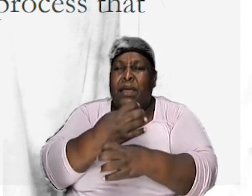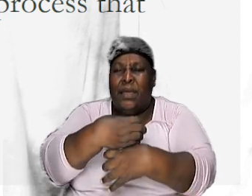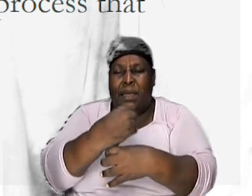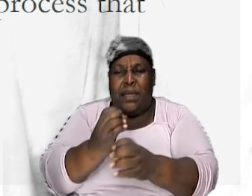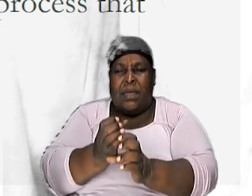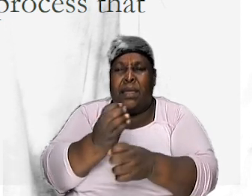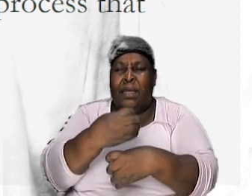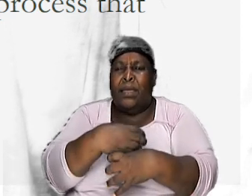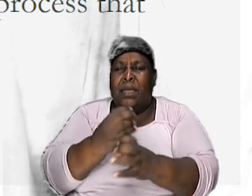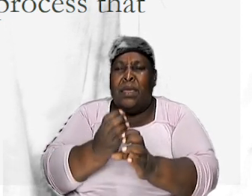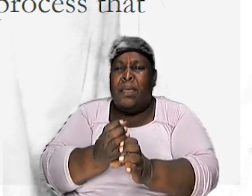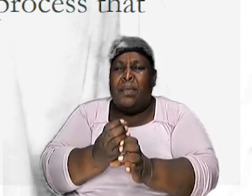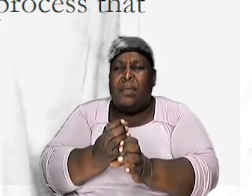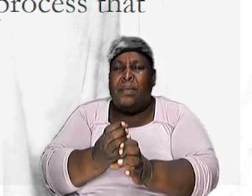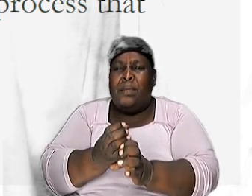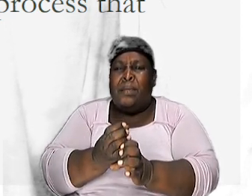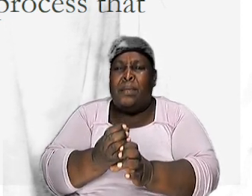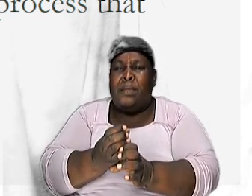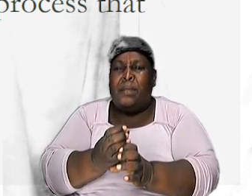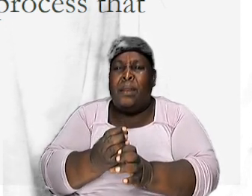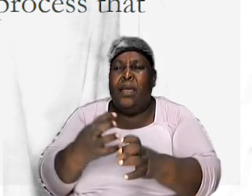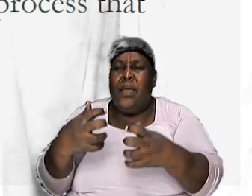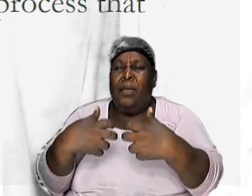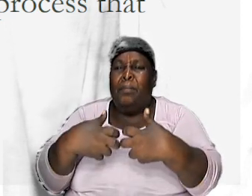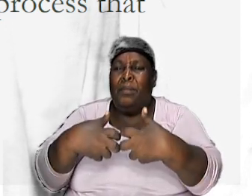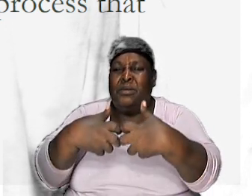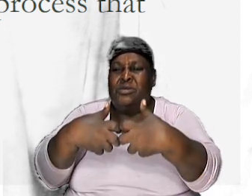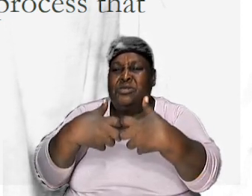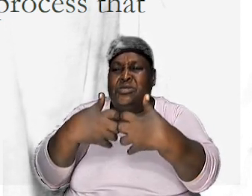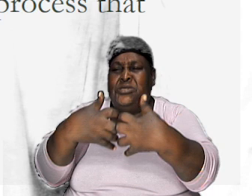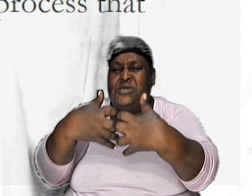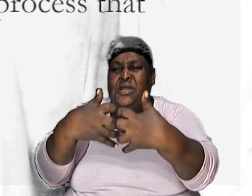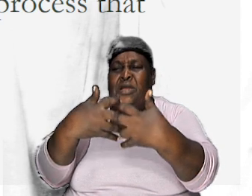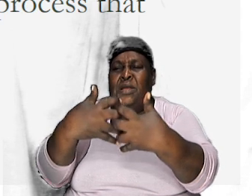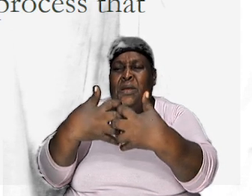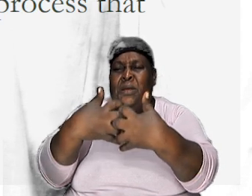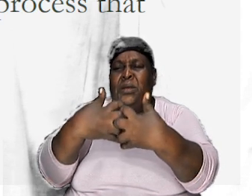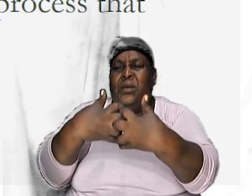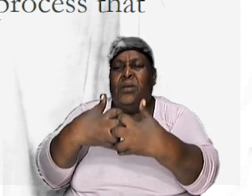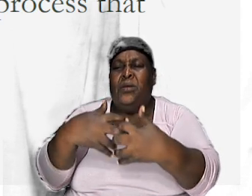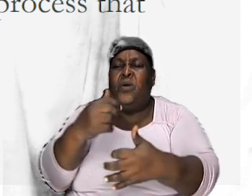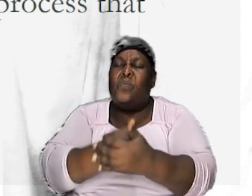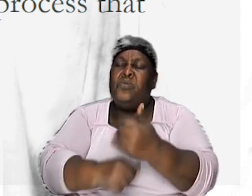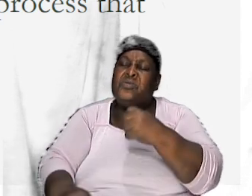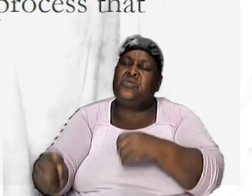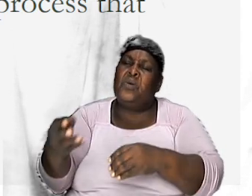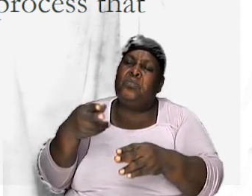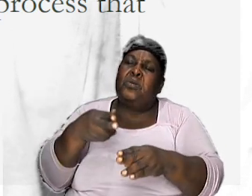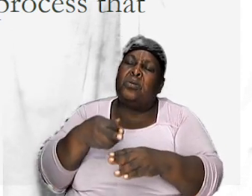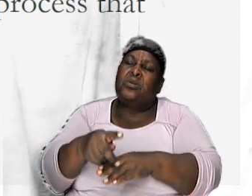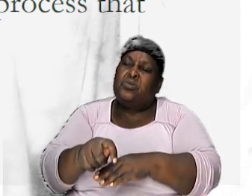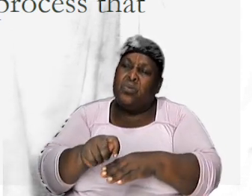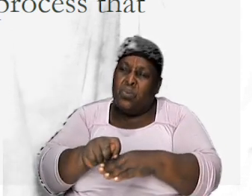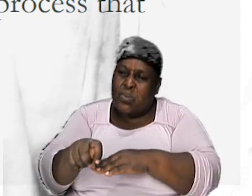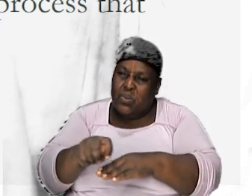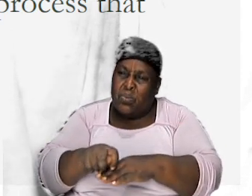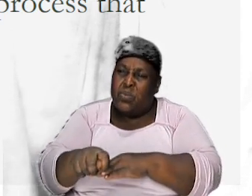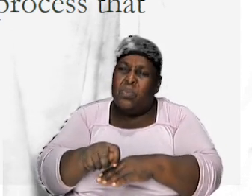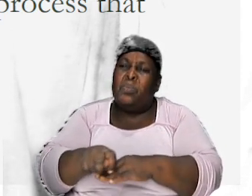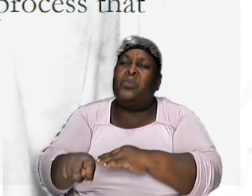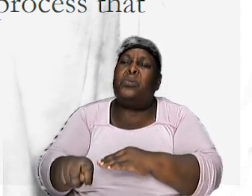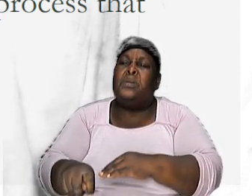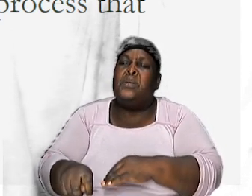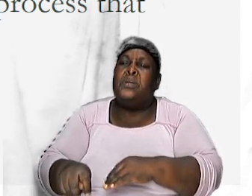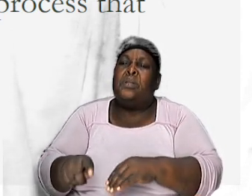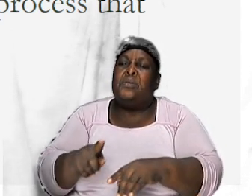like a machine. Amen. It comes with certain tools, certain things that